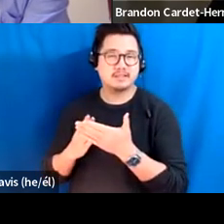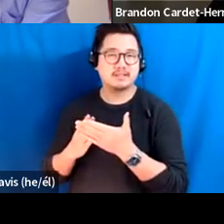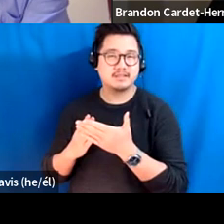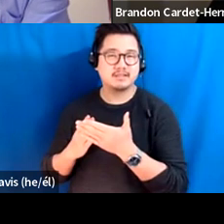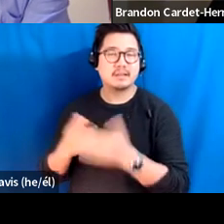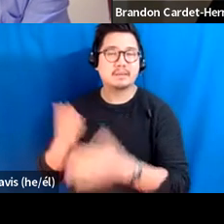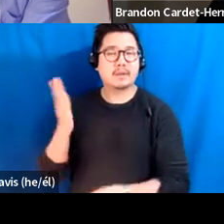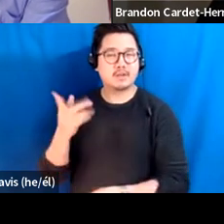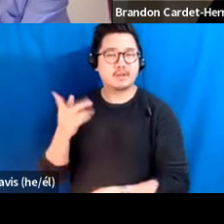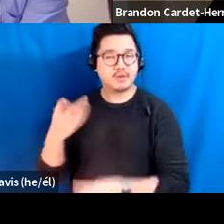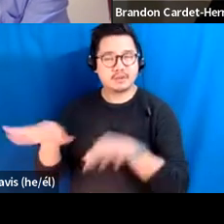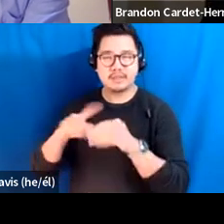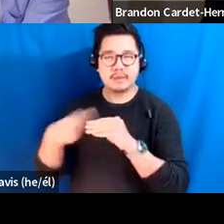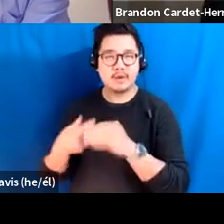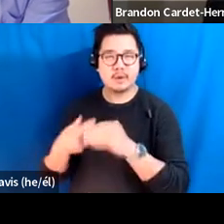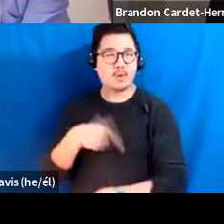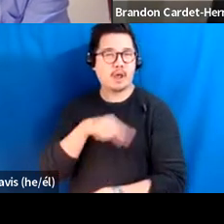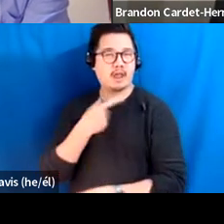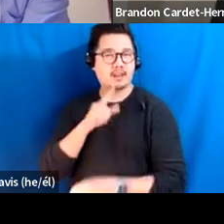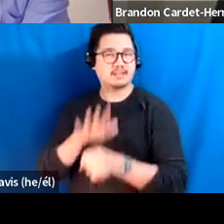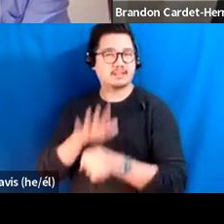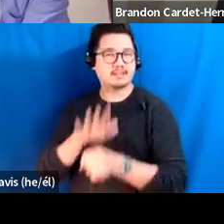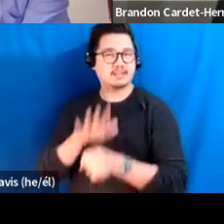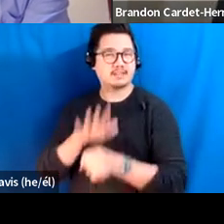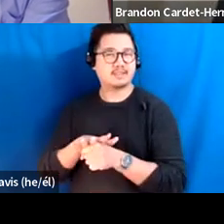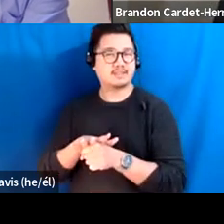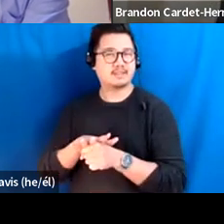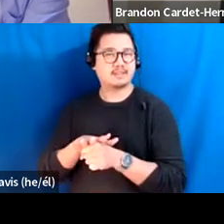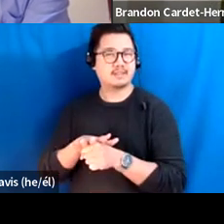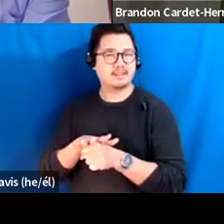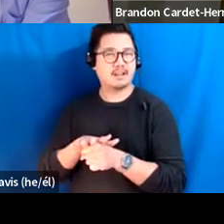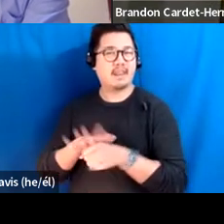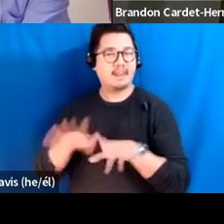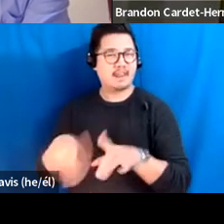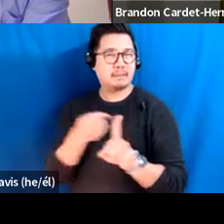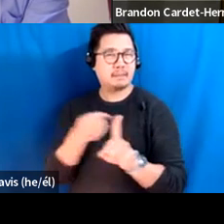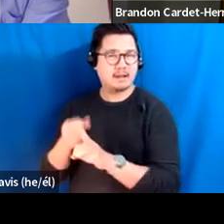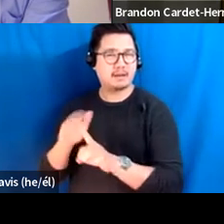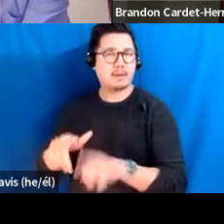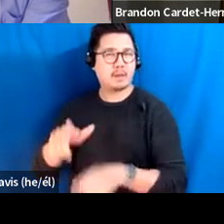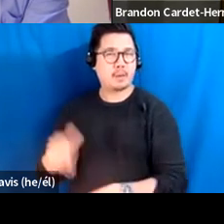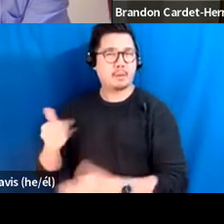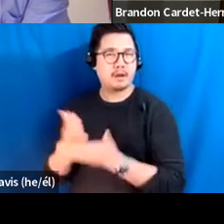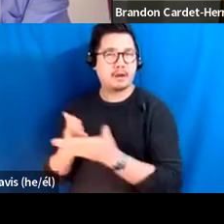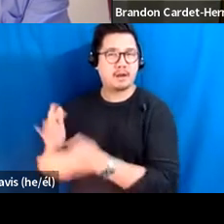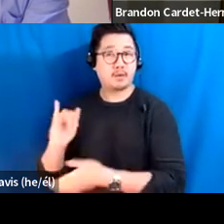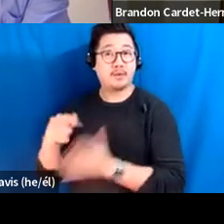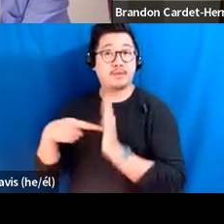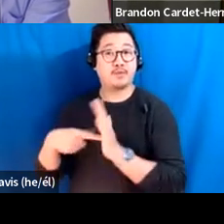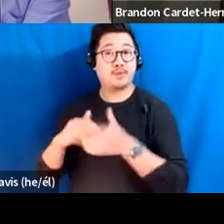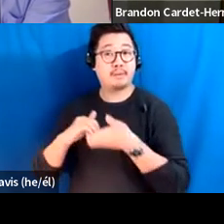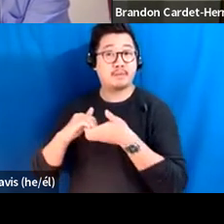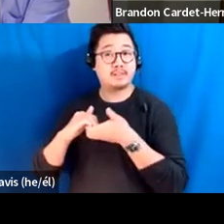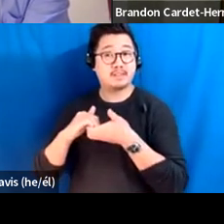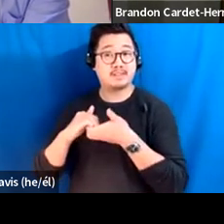were talking about the quality guarantee and that really impacts kind of the lower pieces as well right because the partnerships kind of being a